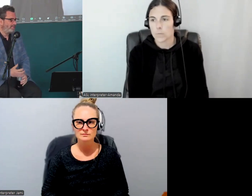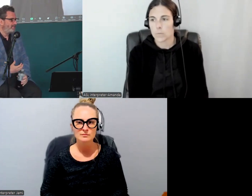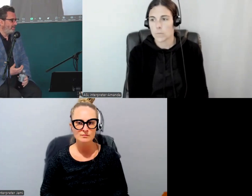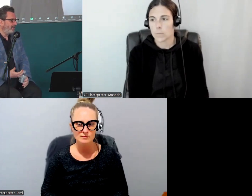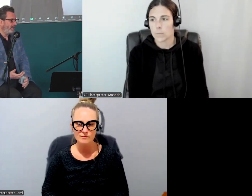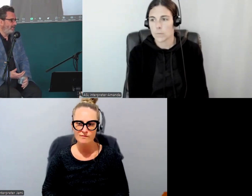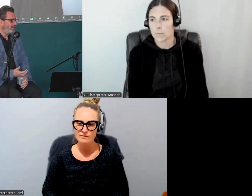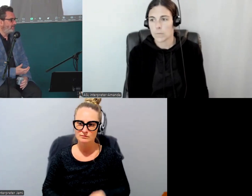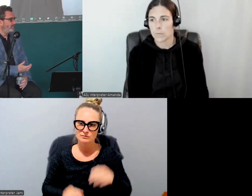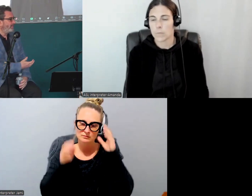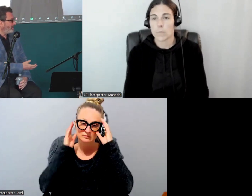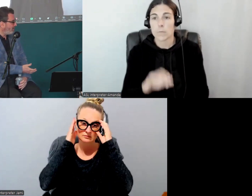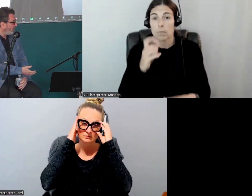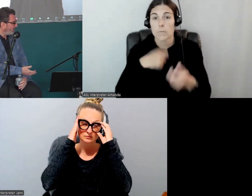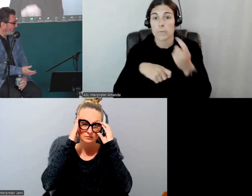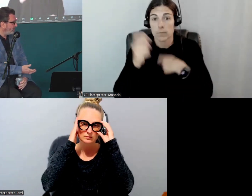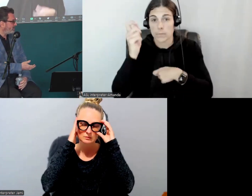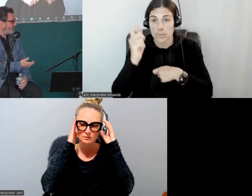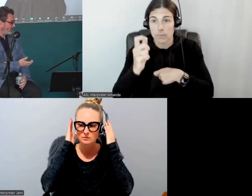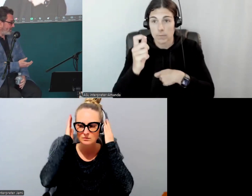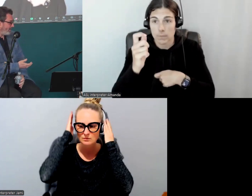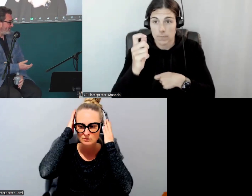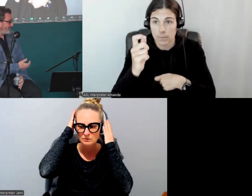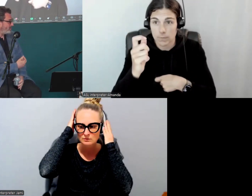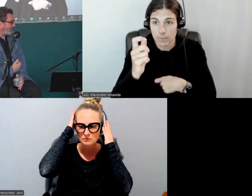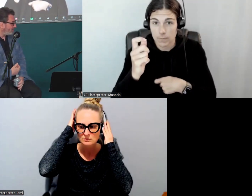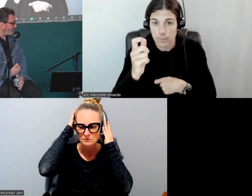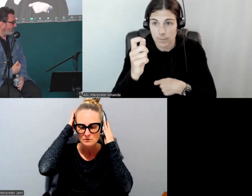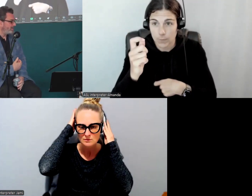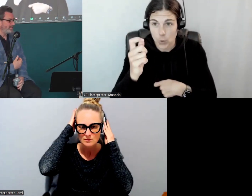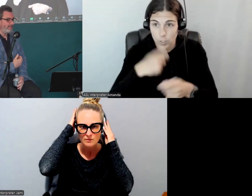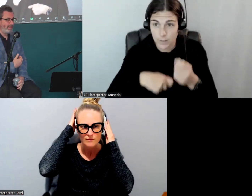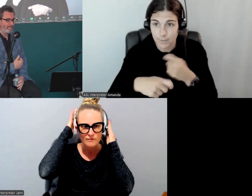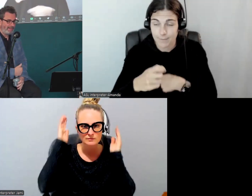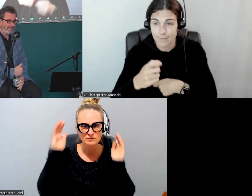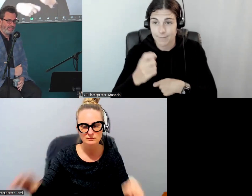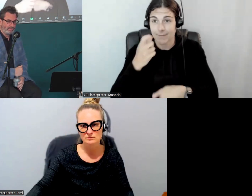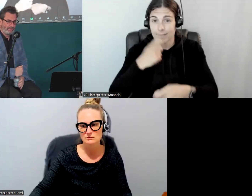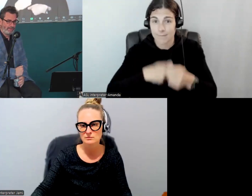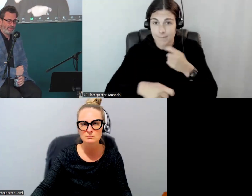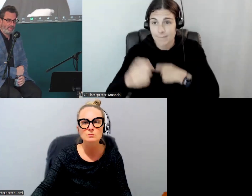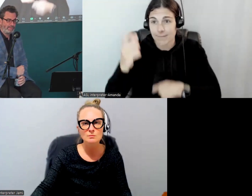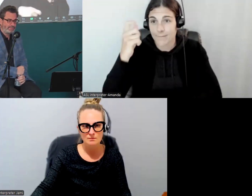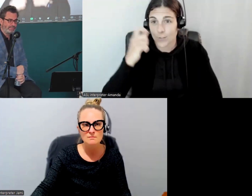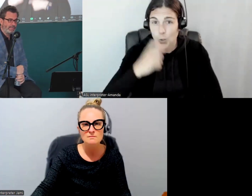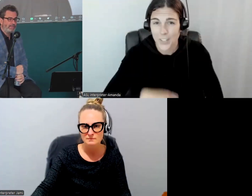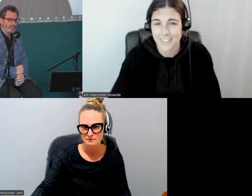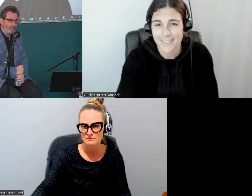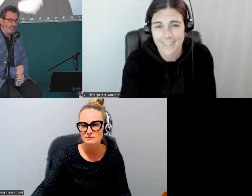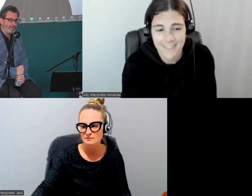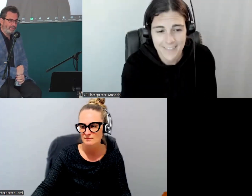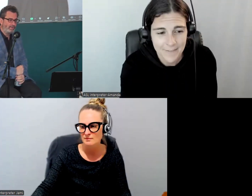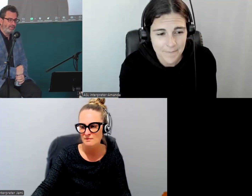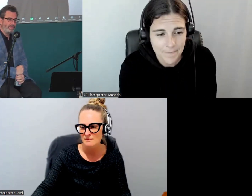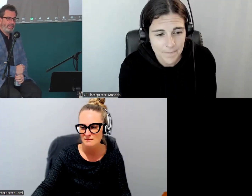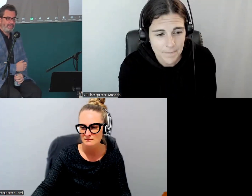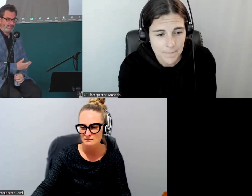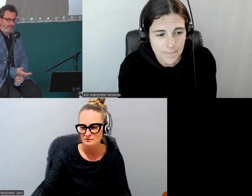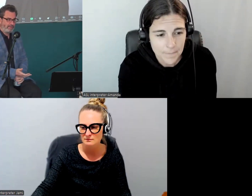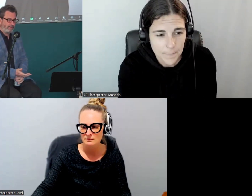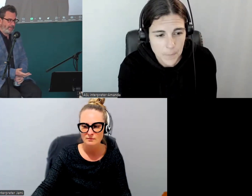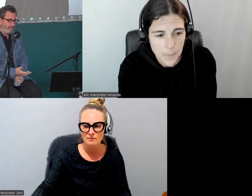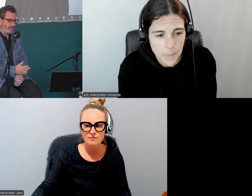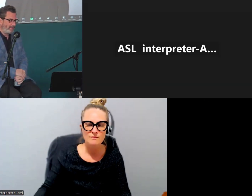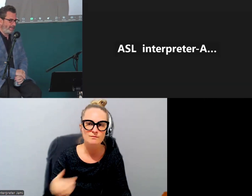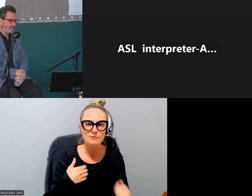want us to be in interfaith coalitions, which I think is challenging, because I think many interfaith coalitions don't include